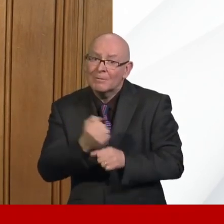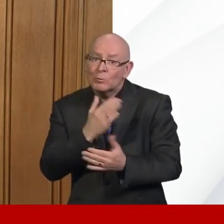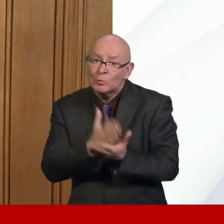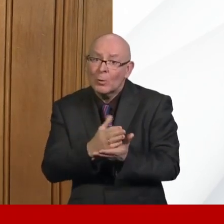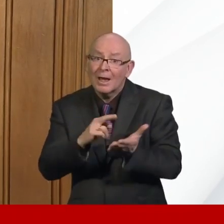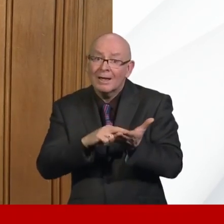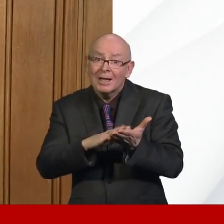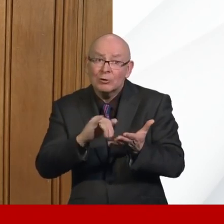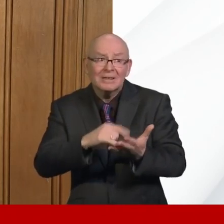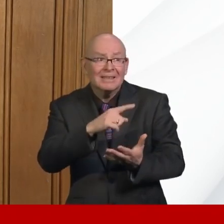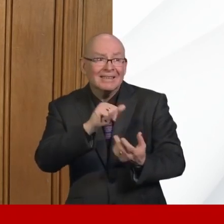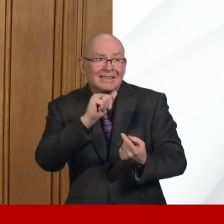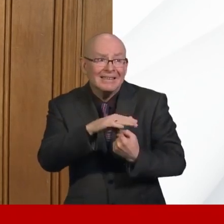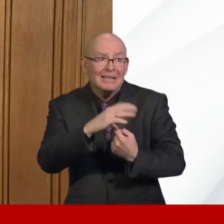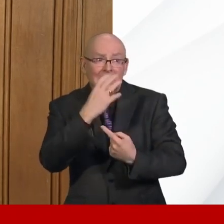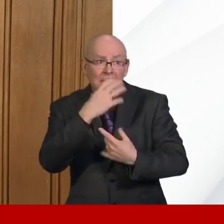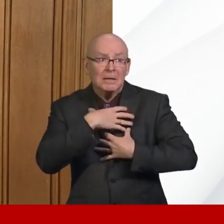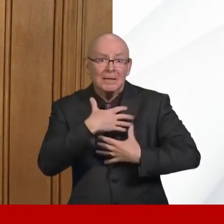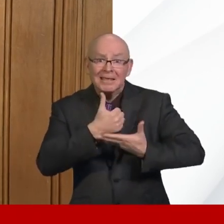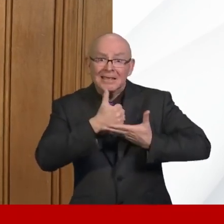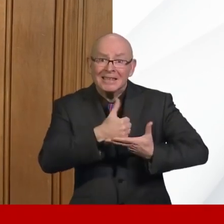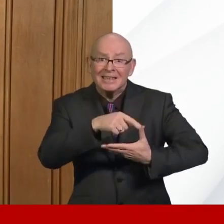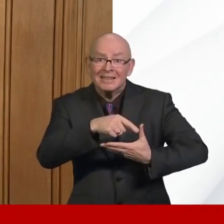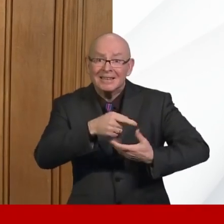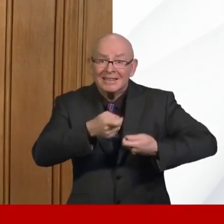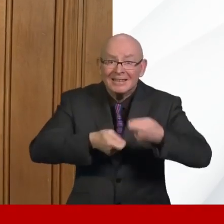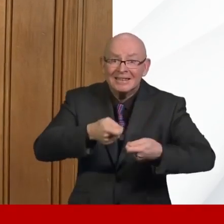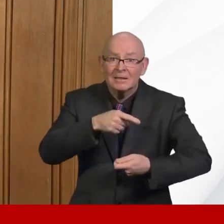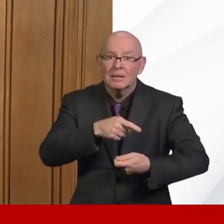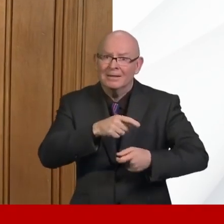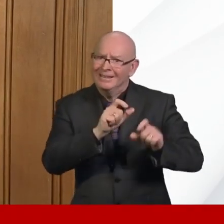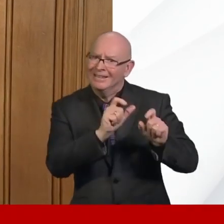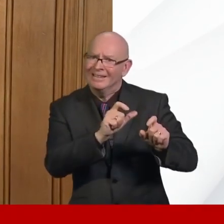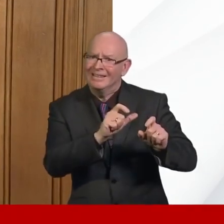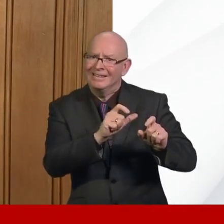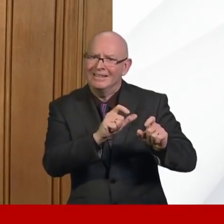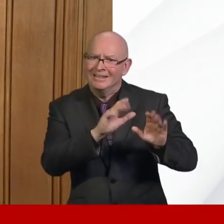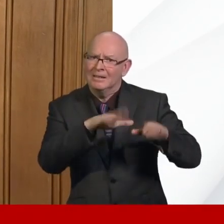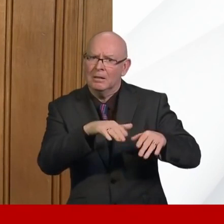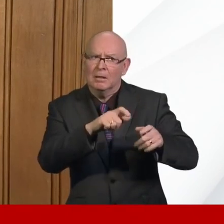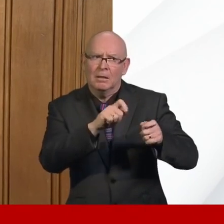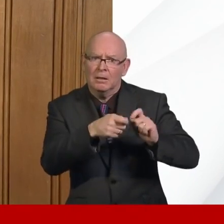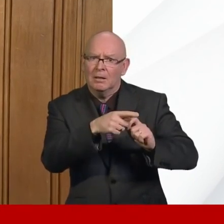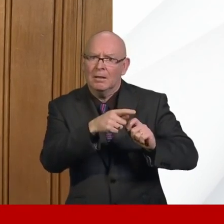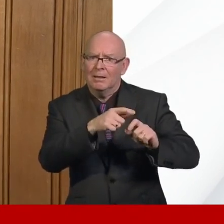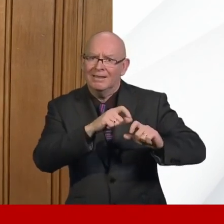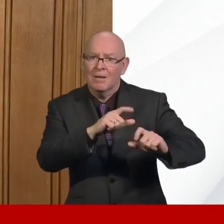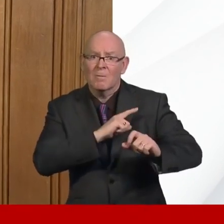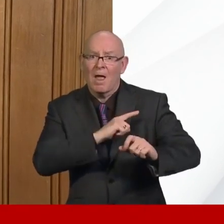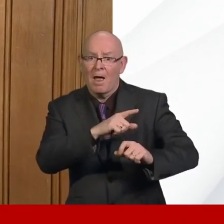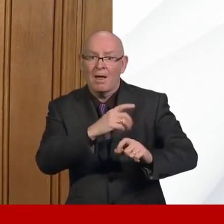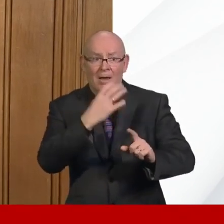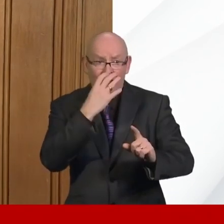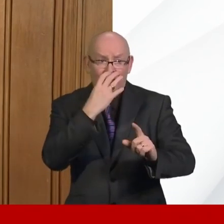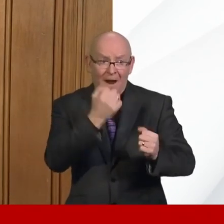at risk. And so it's crucial that this isn't taken as soft advice, but is taken